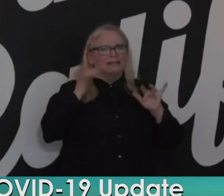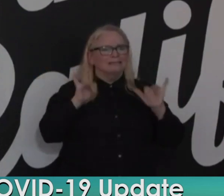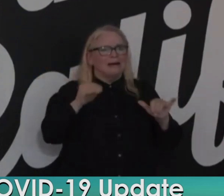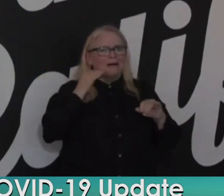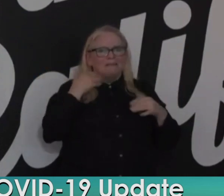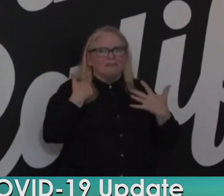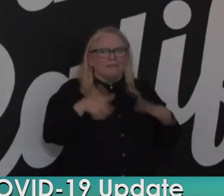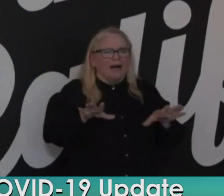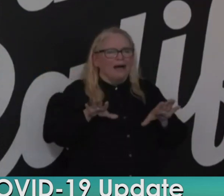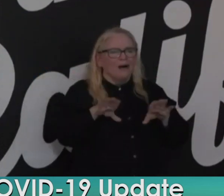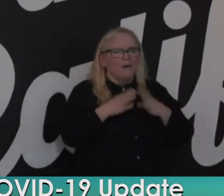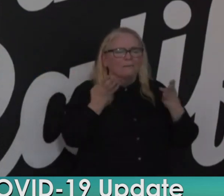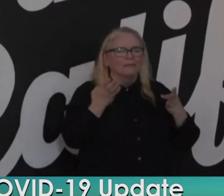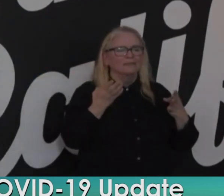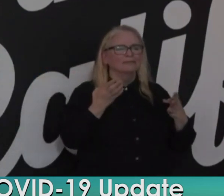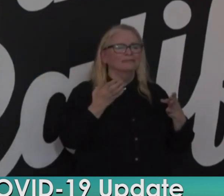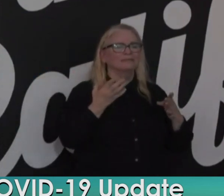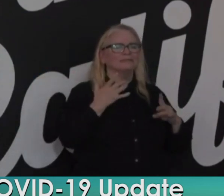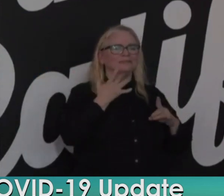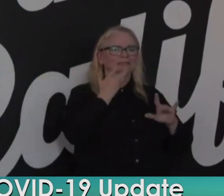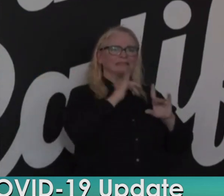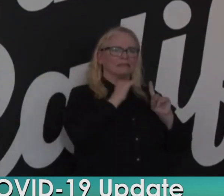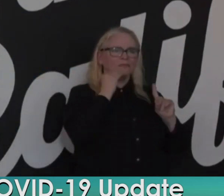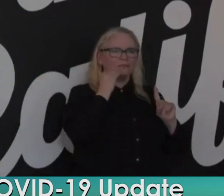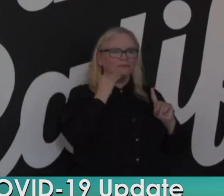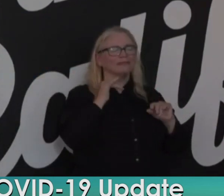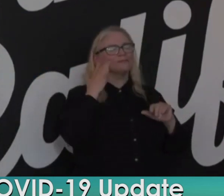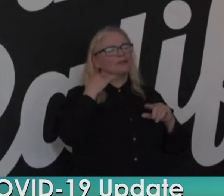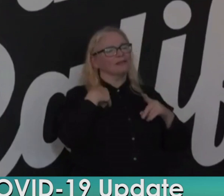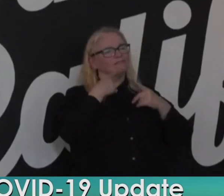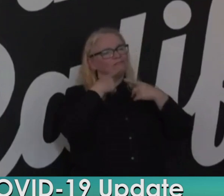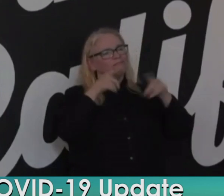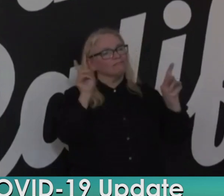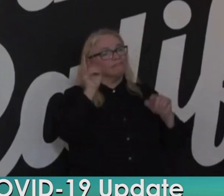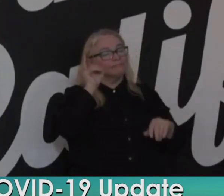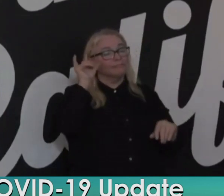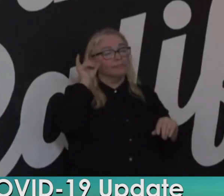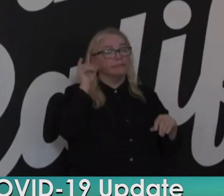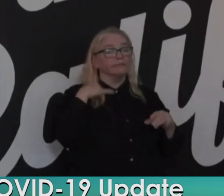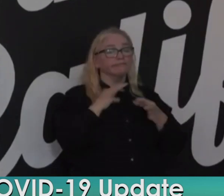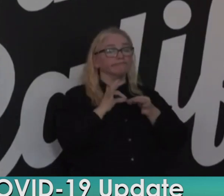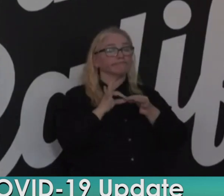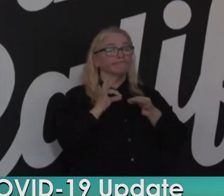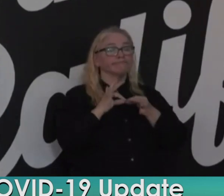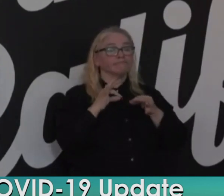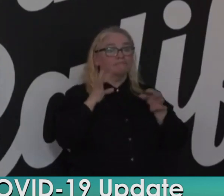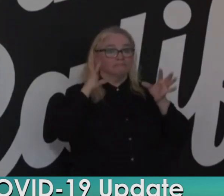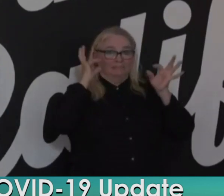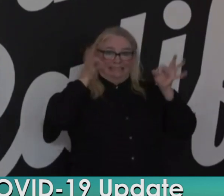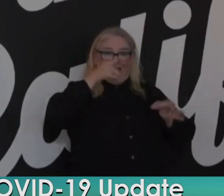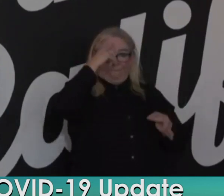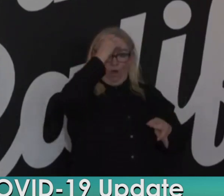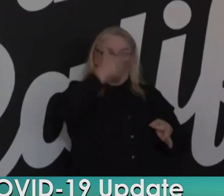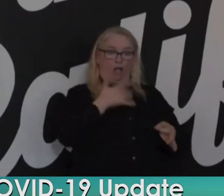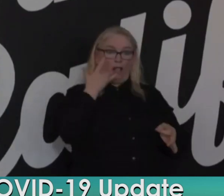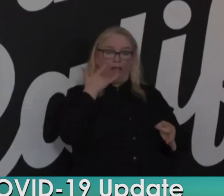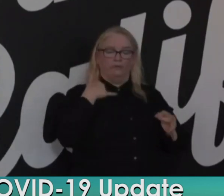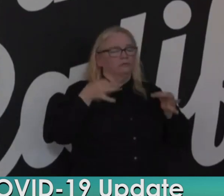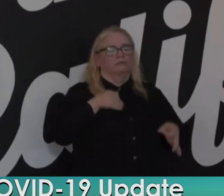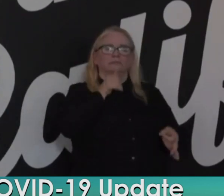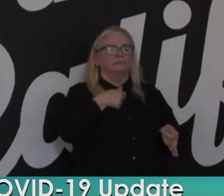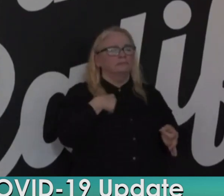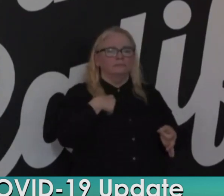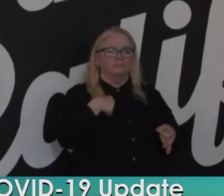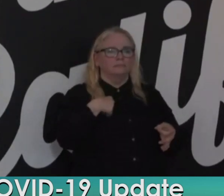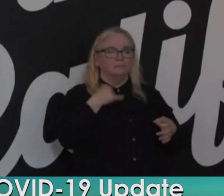that we're not preempting local decision making in that respect. We're allowing stricter guidelines to remain in